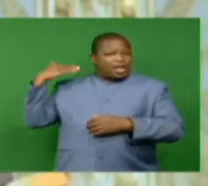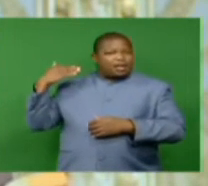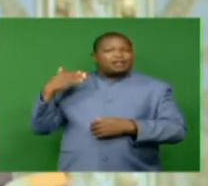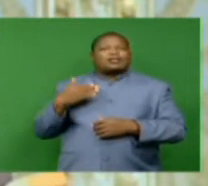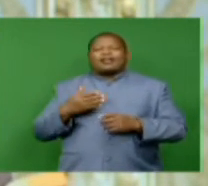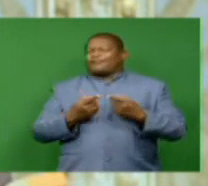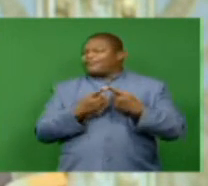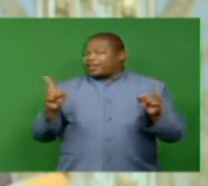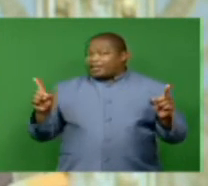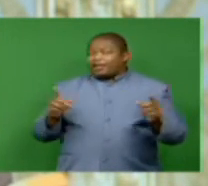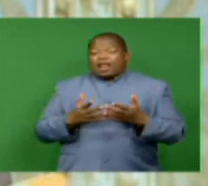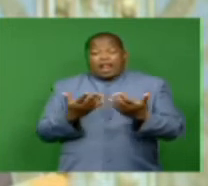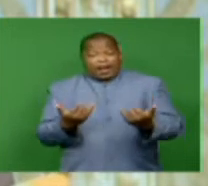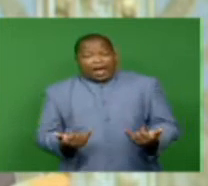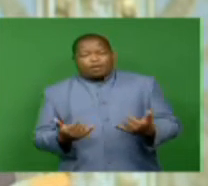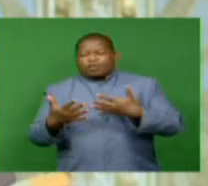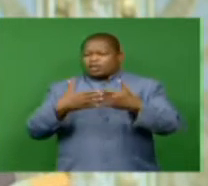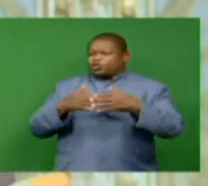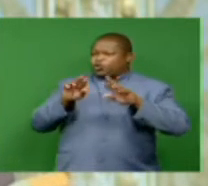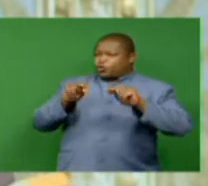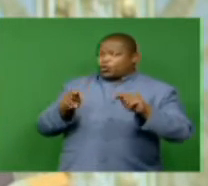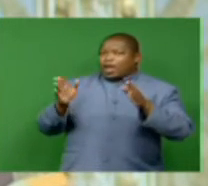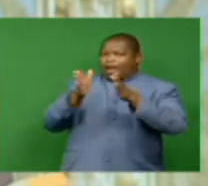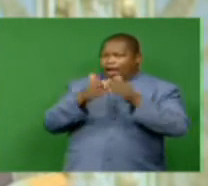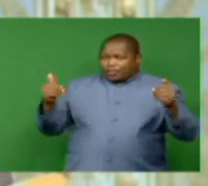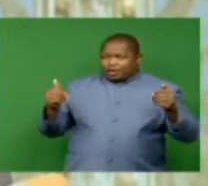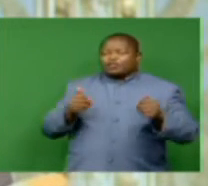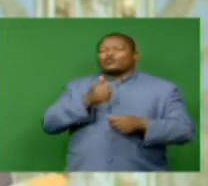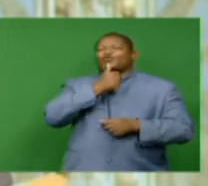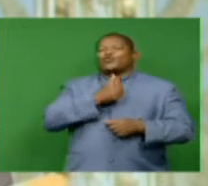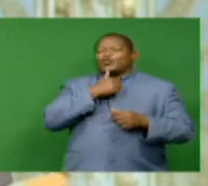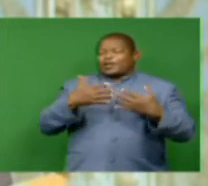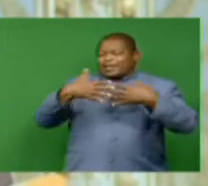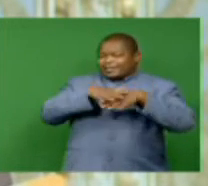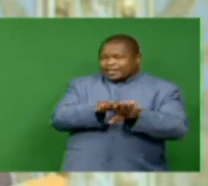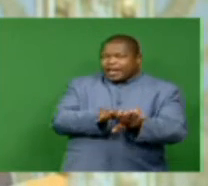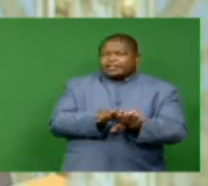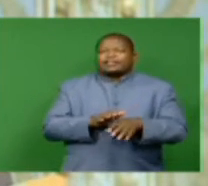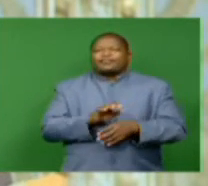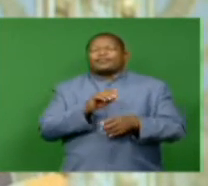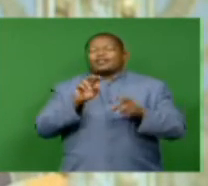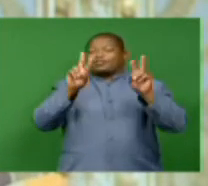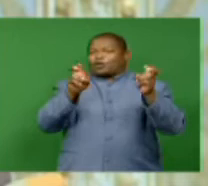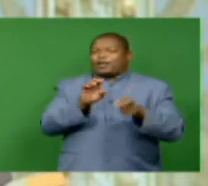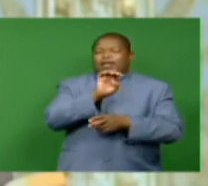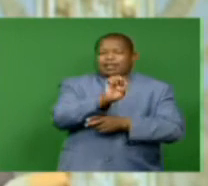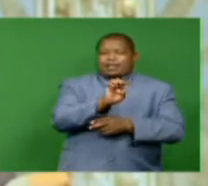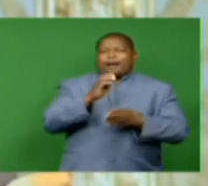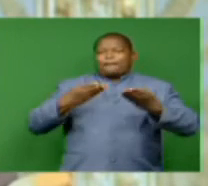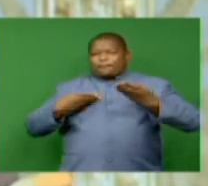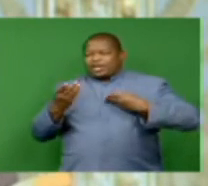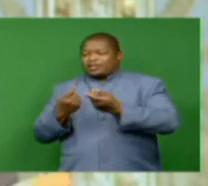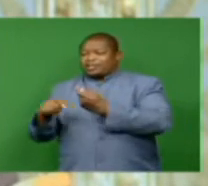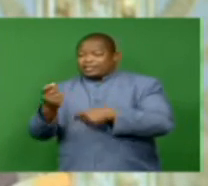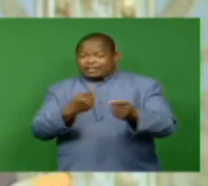new e-commerce platform that will be marketing products for the entire region.